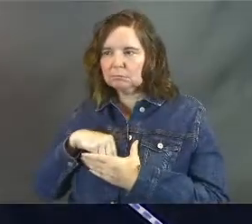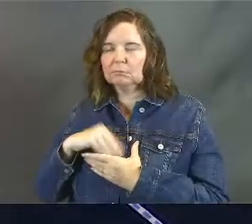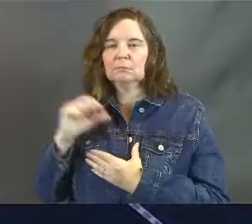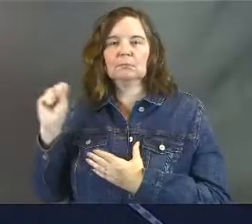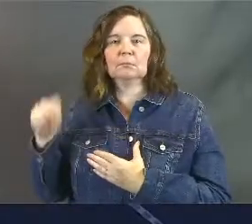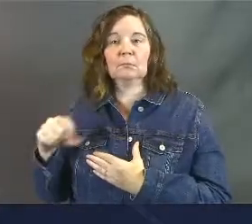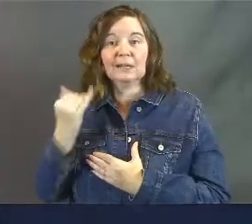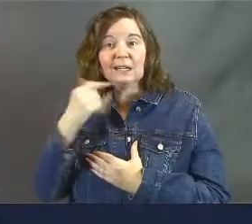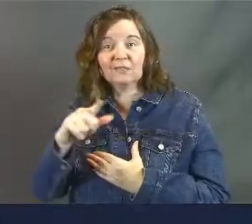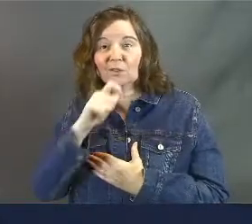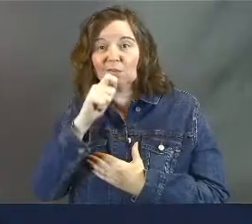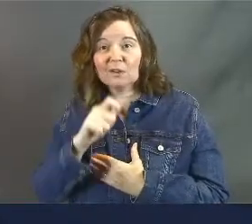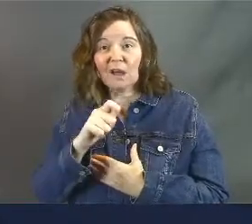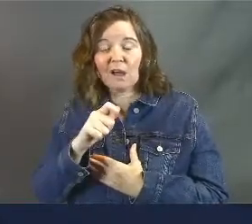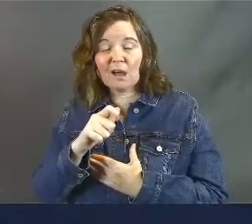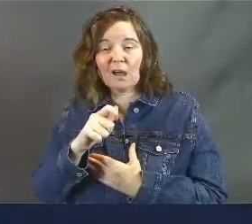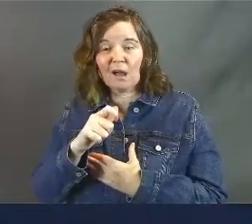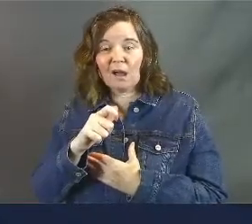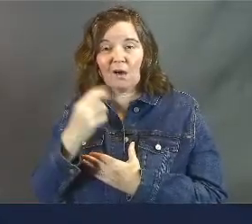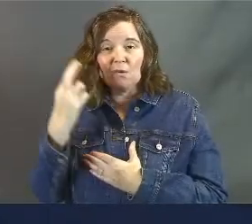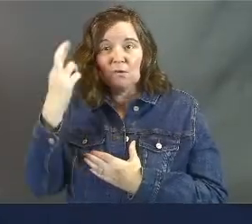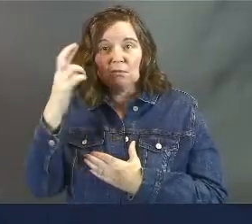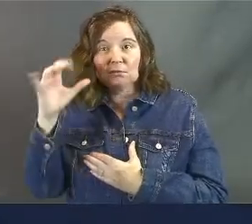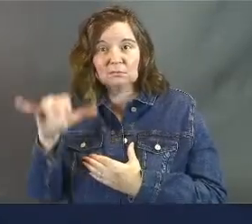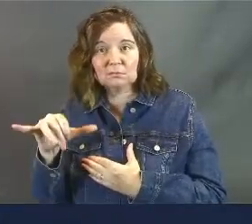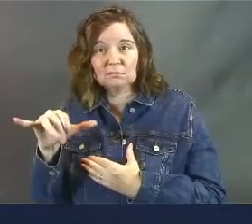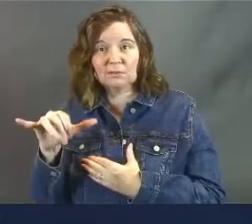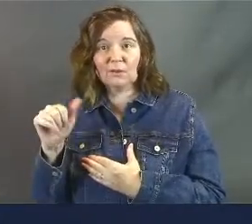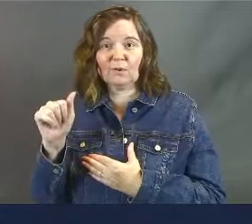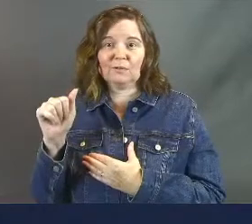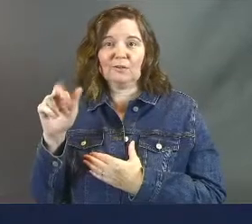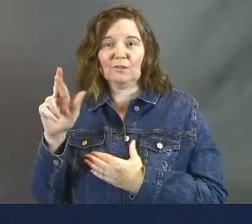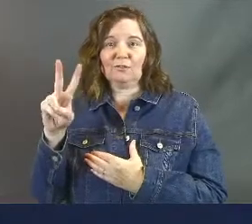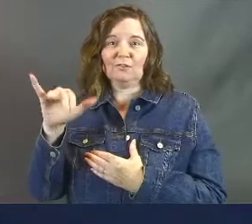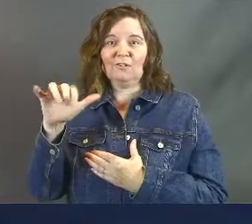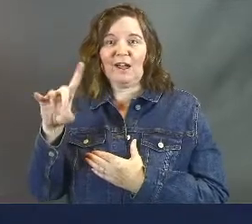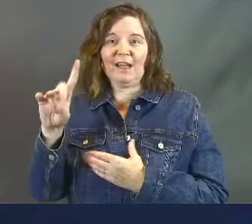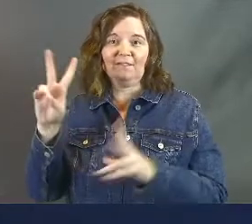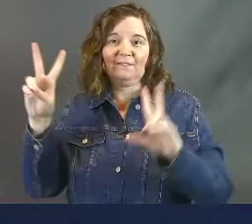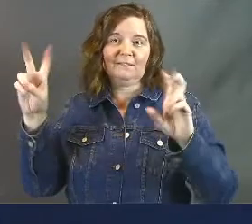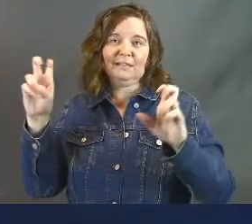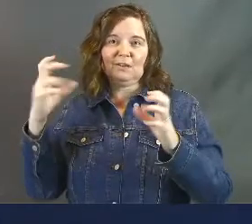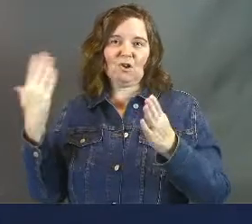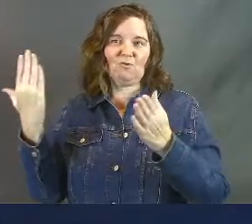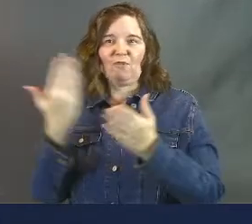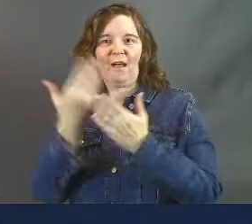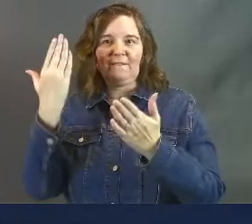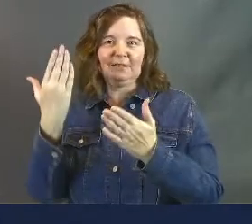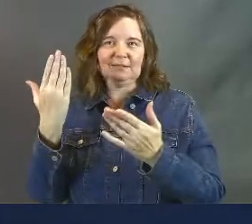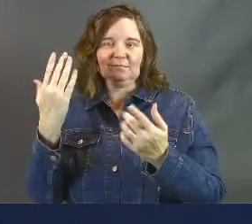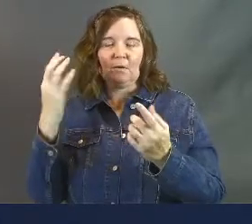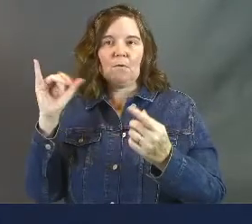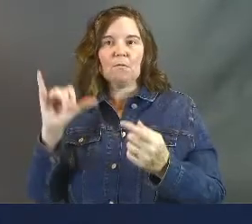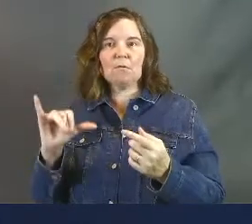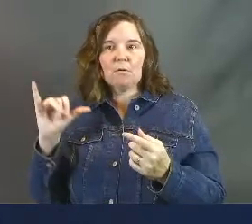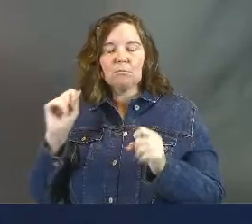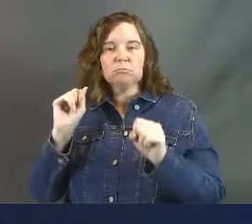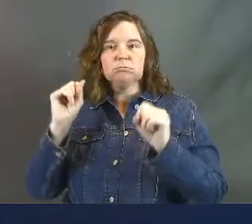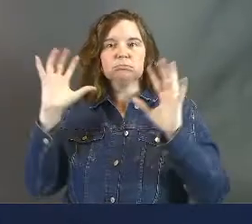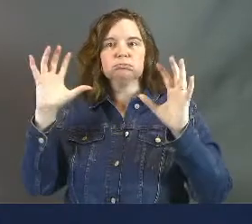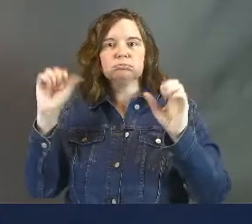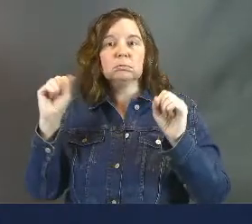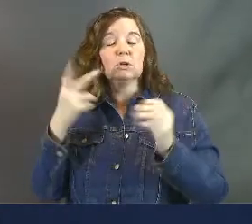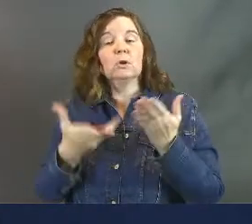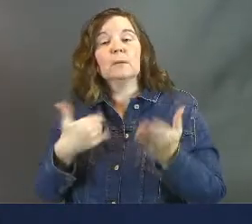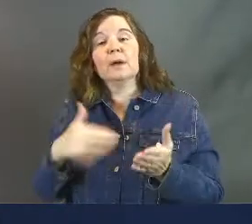lives. And if you have not arrived yet, like I have not arrived yet, you may find as you go along your